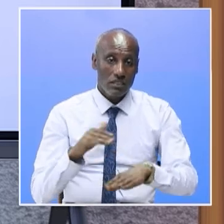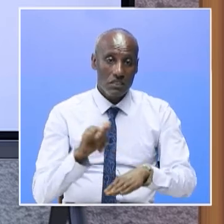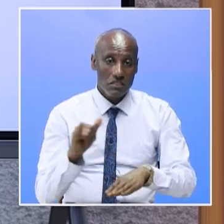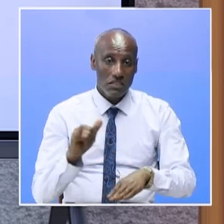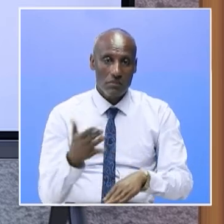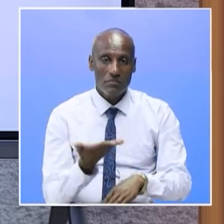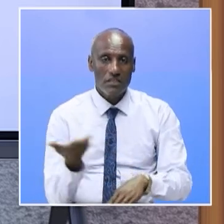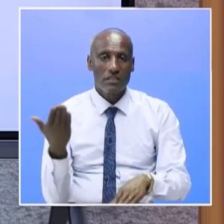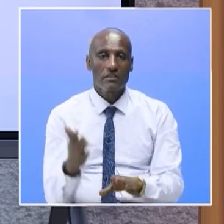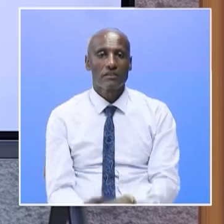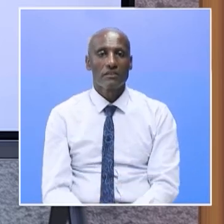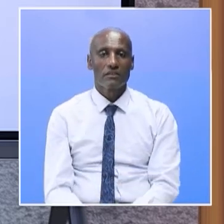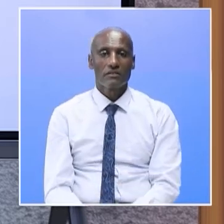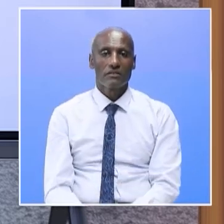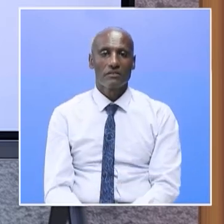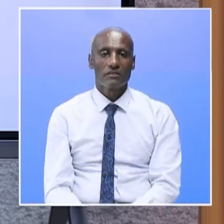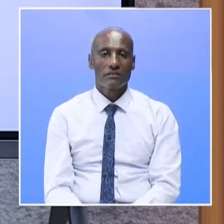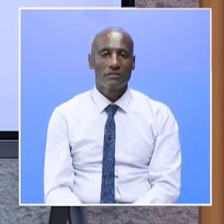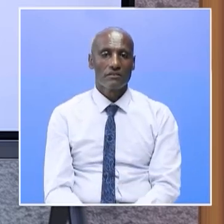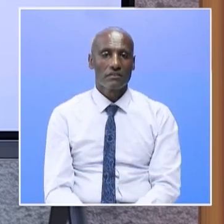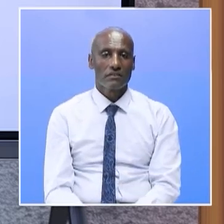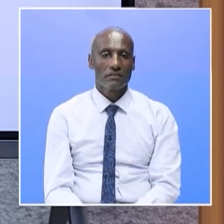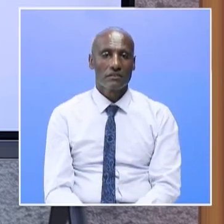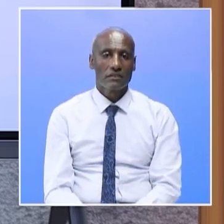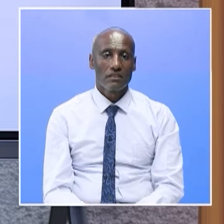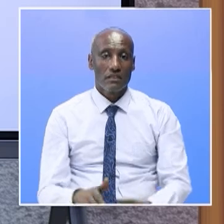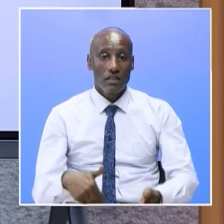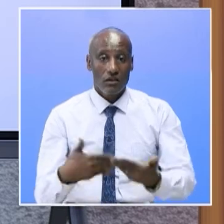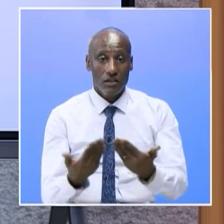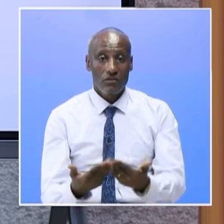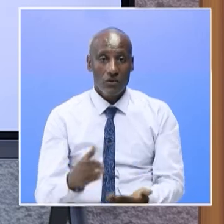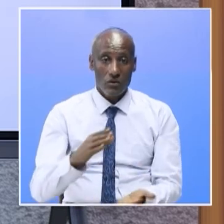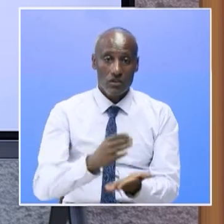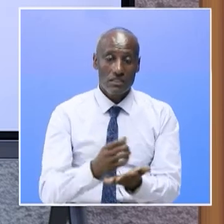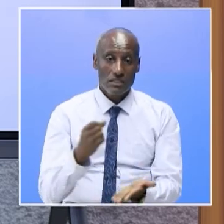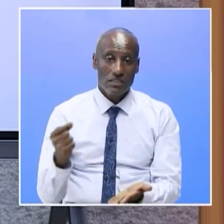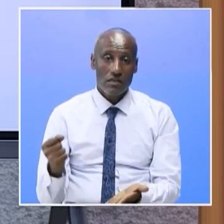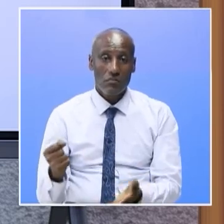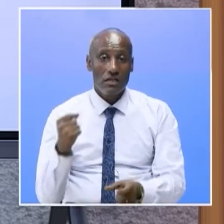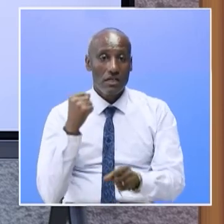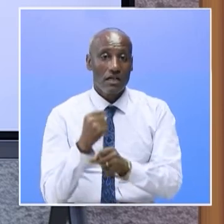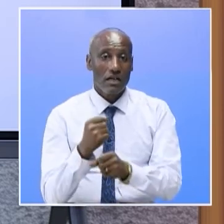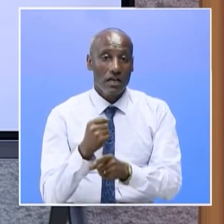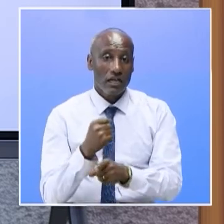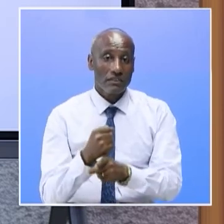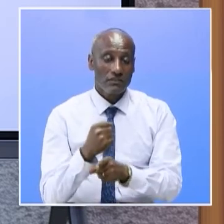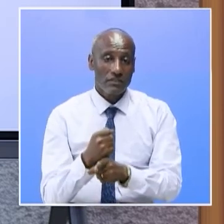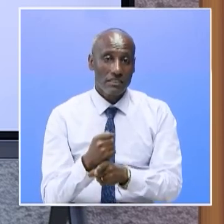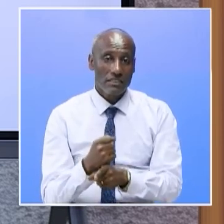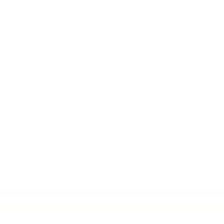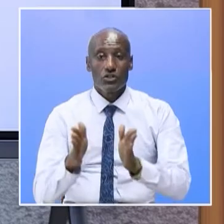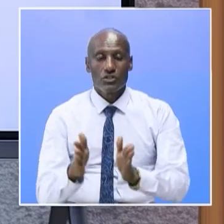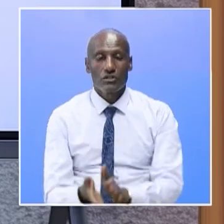So students, let me give you some activities and let us practice